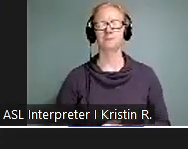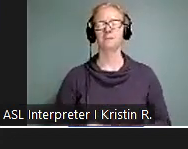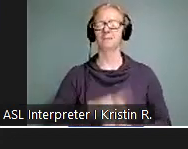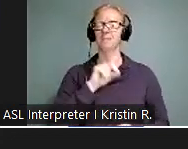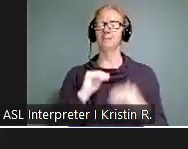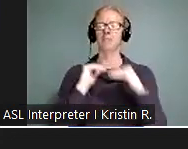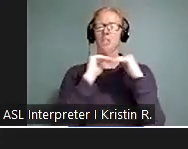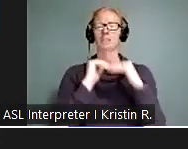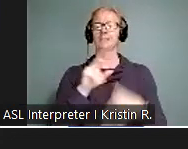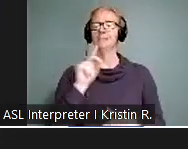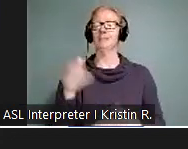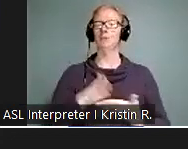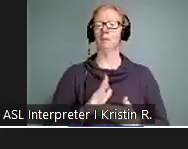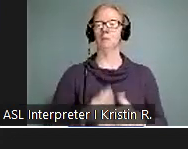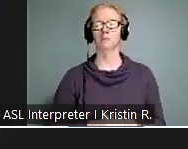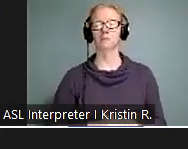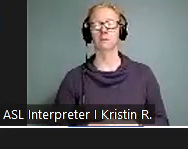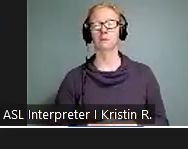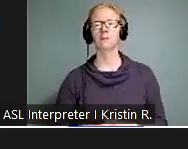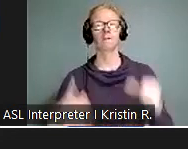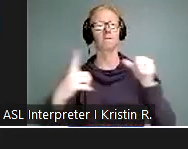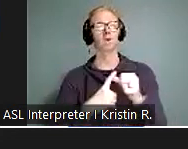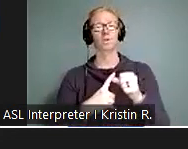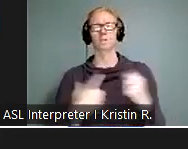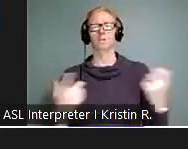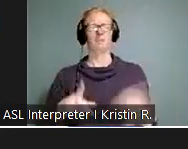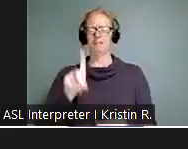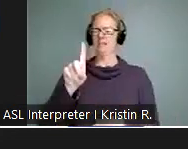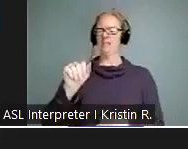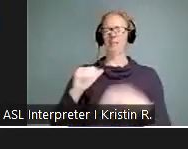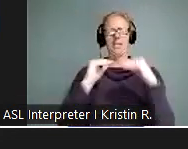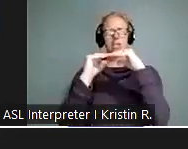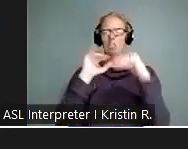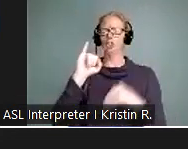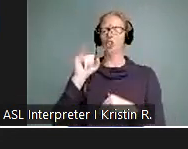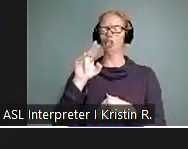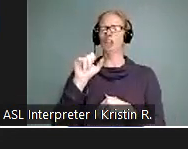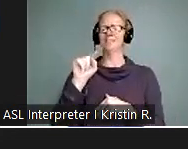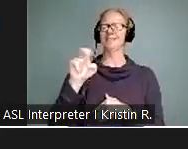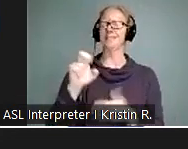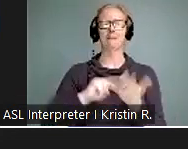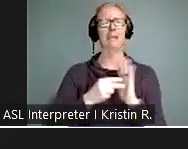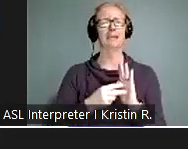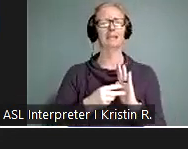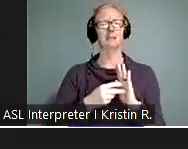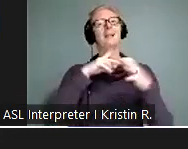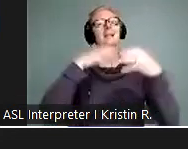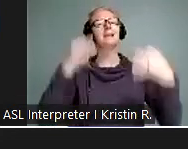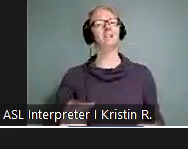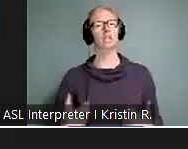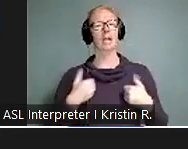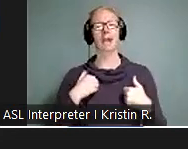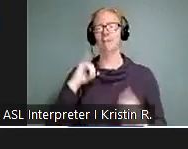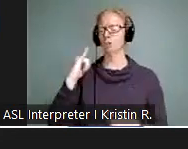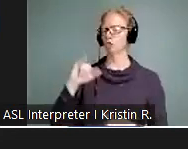justice and disability rights. We start with what is disability justice? We've got a definition here. We link to